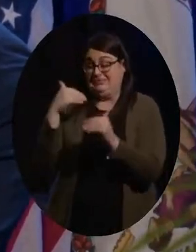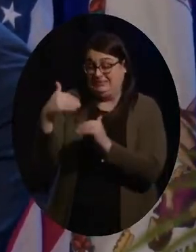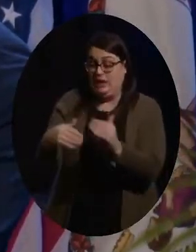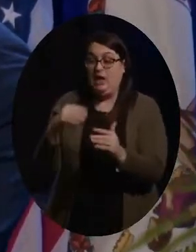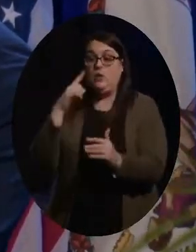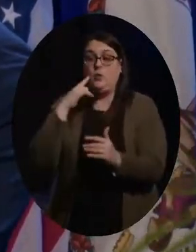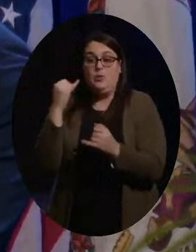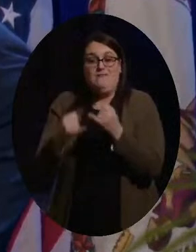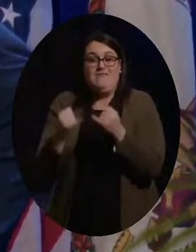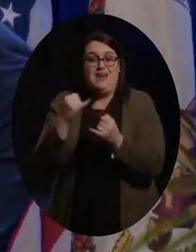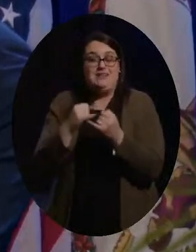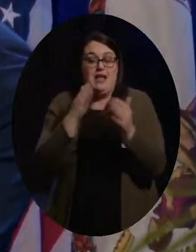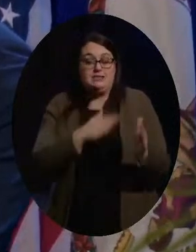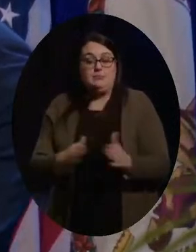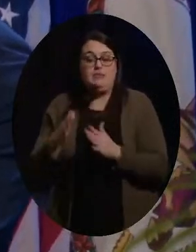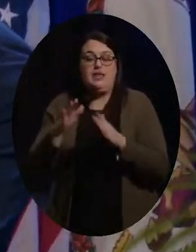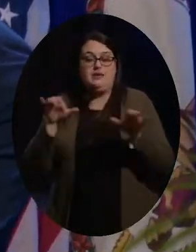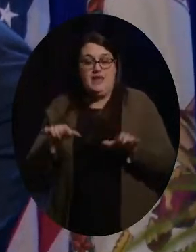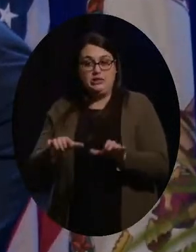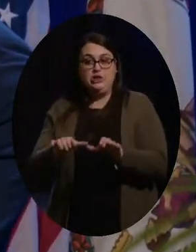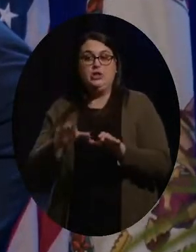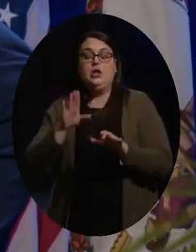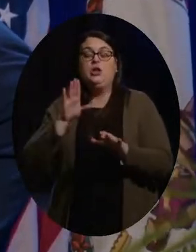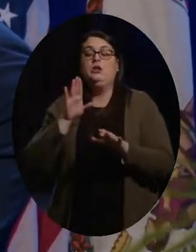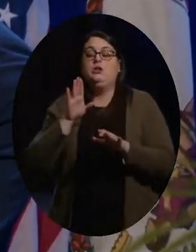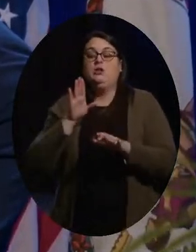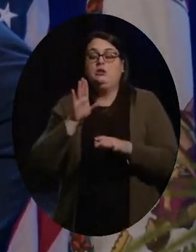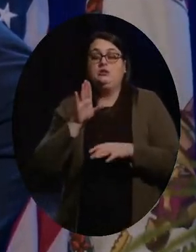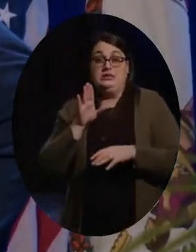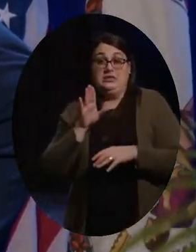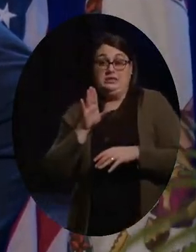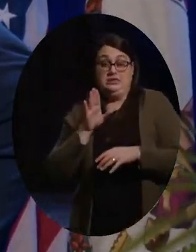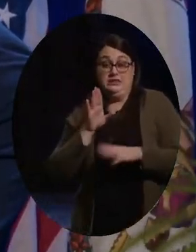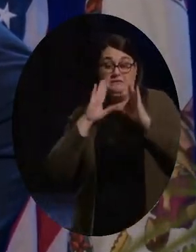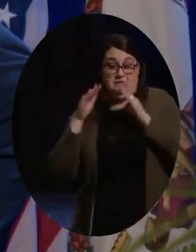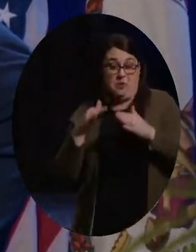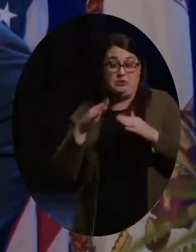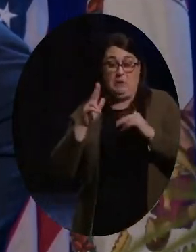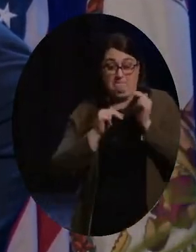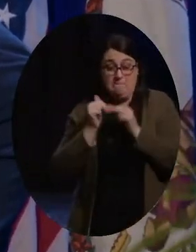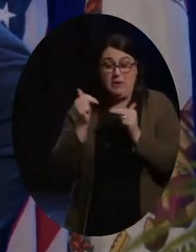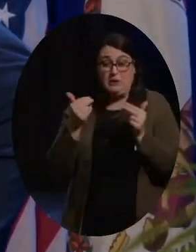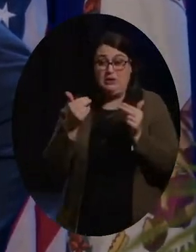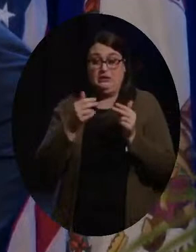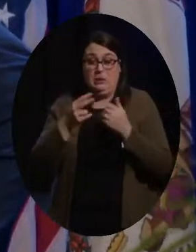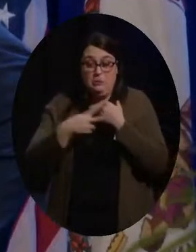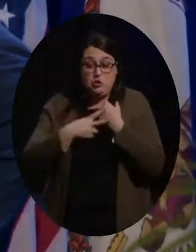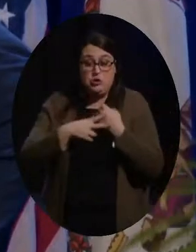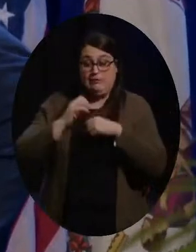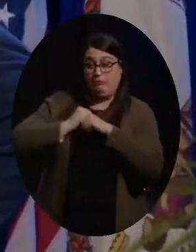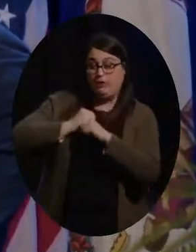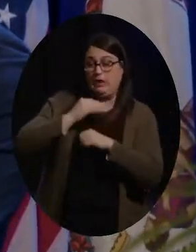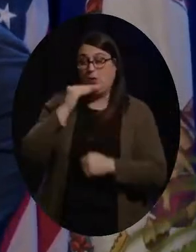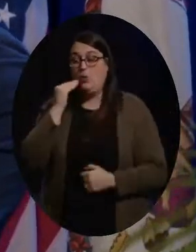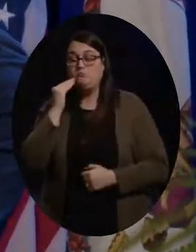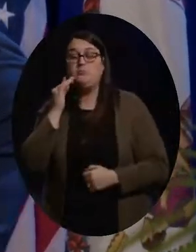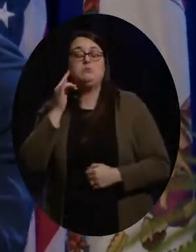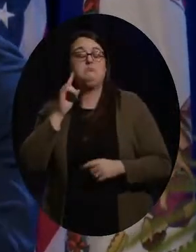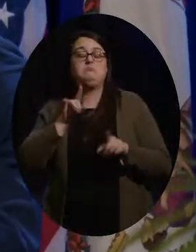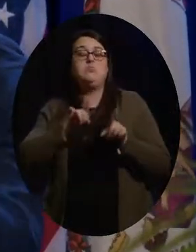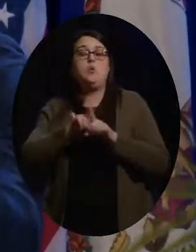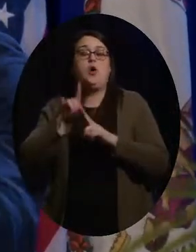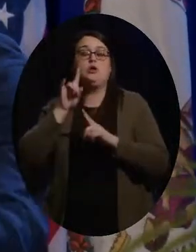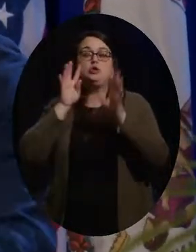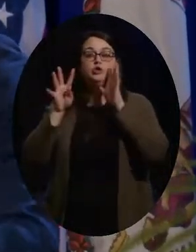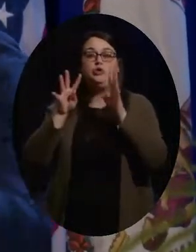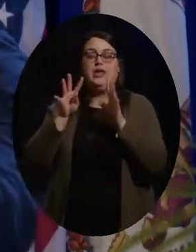will finalize our plan of action, which will not only focus on building, preserving, and protecting homes, but on